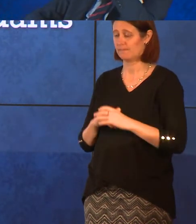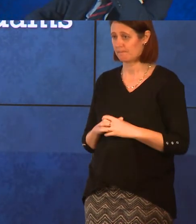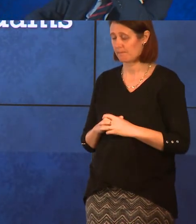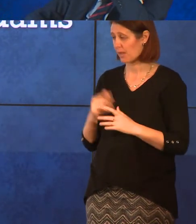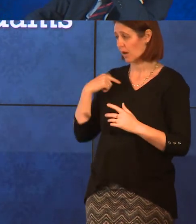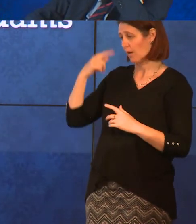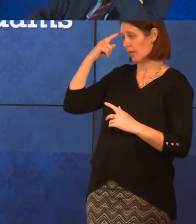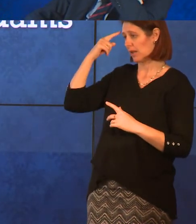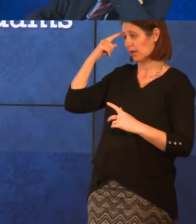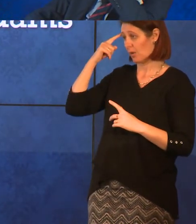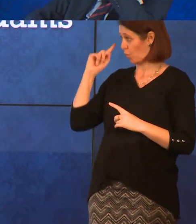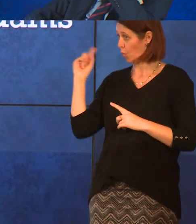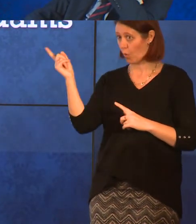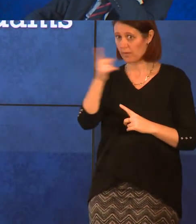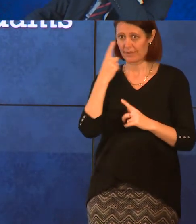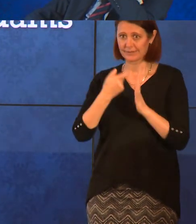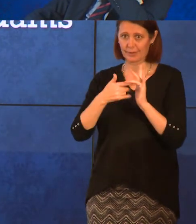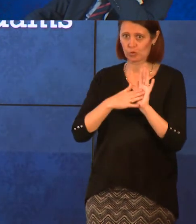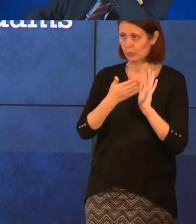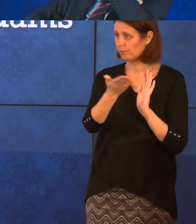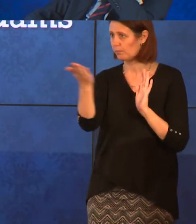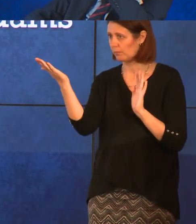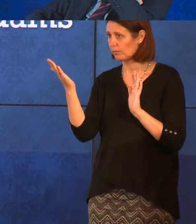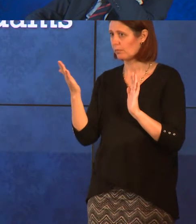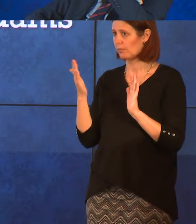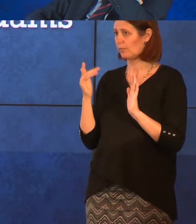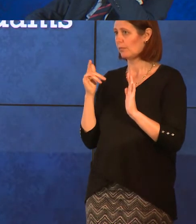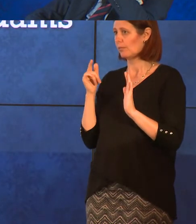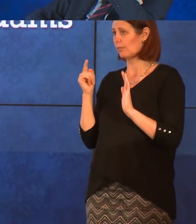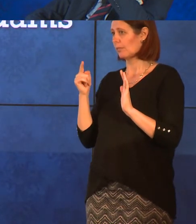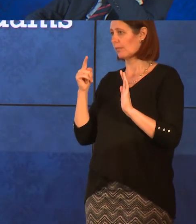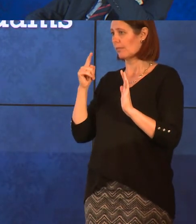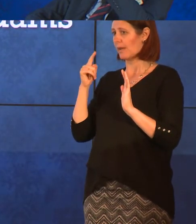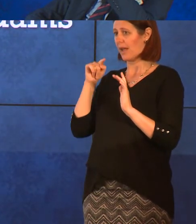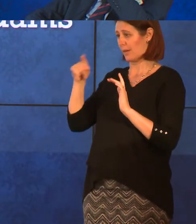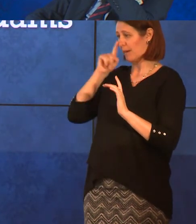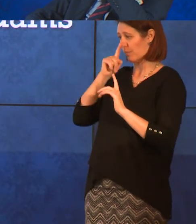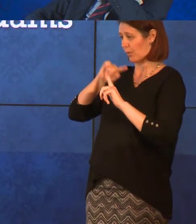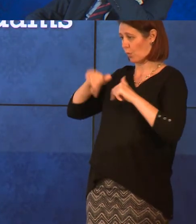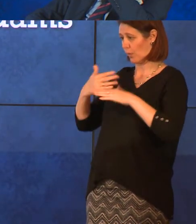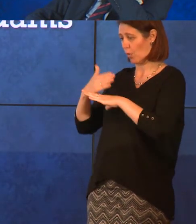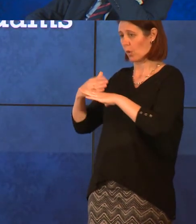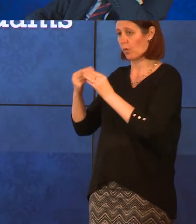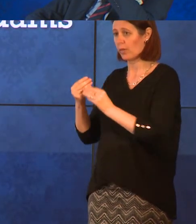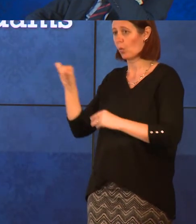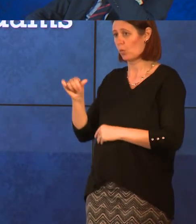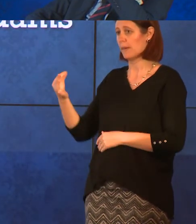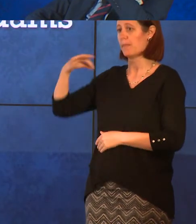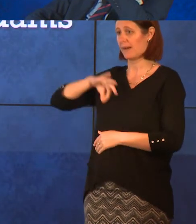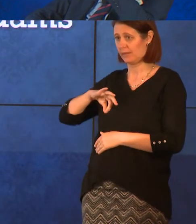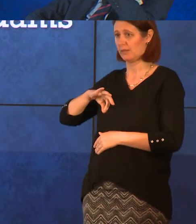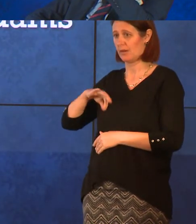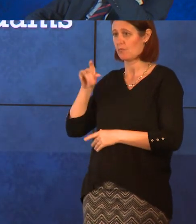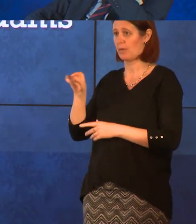think all of us in the room and so many of the people we work with would benefit from that protection. We're one of